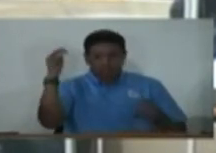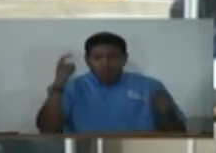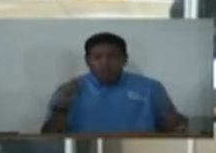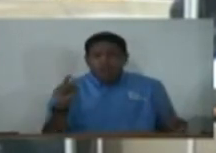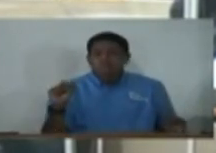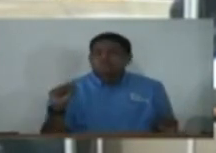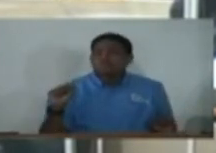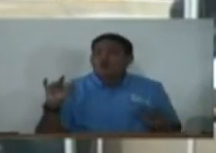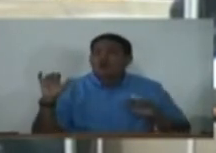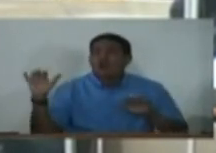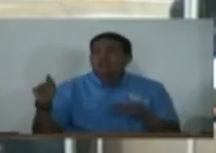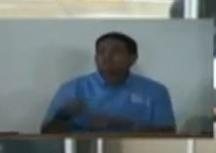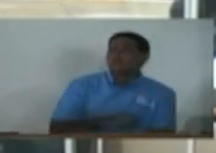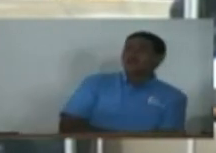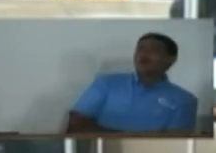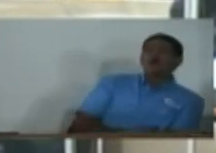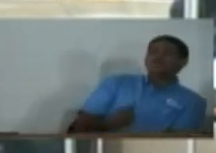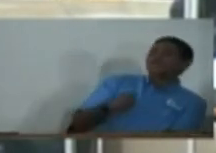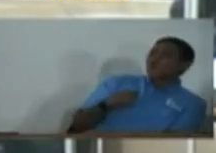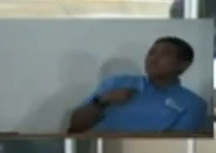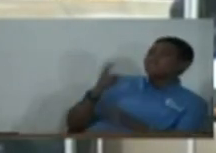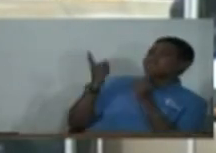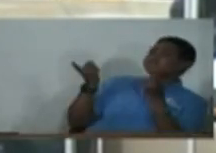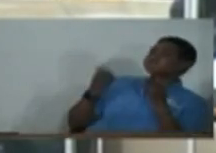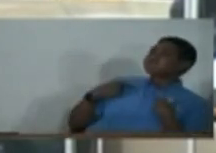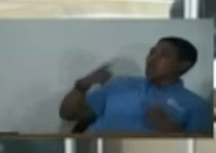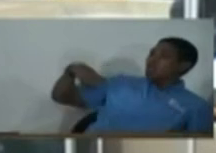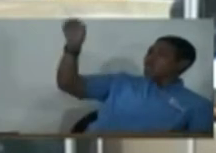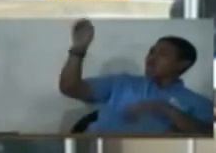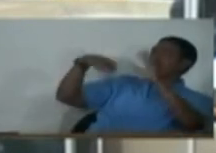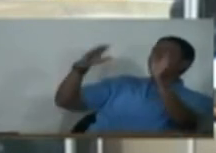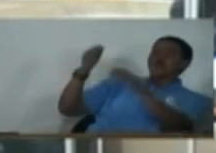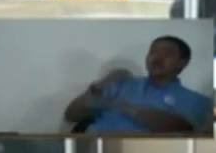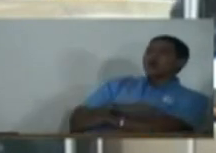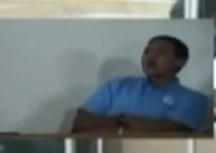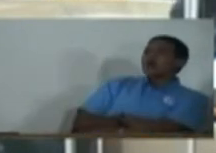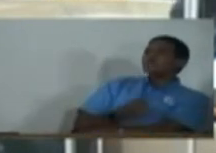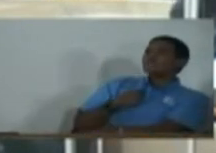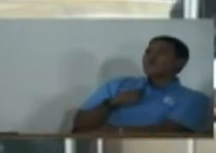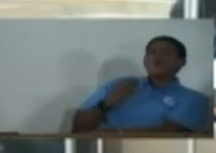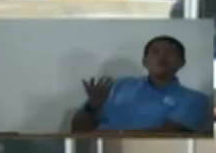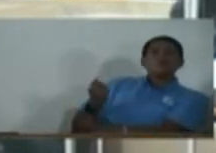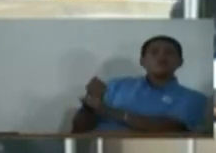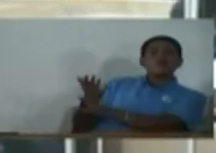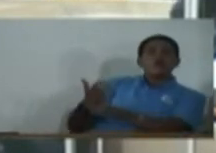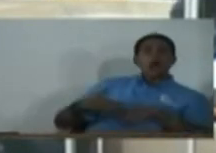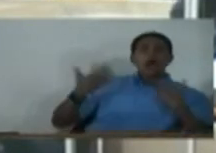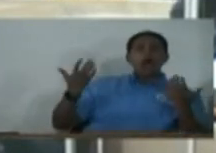perception and unleashed a sense of frustration and.